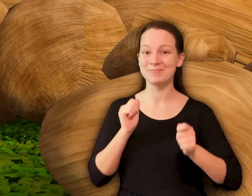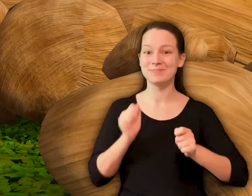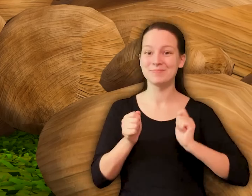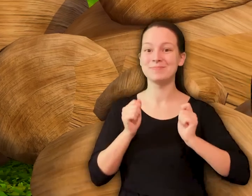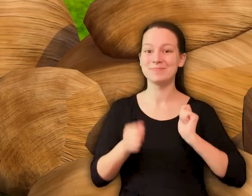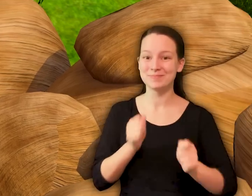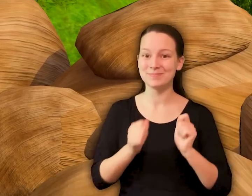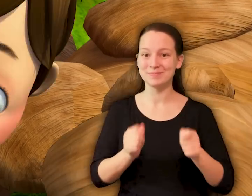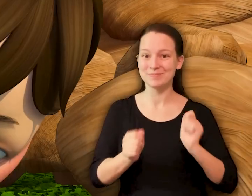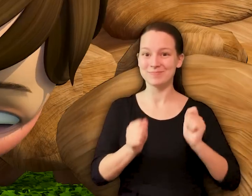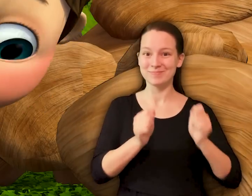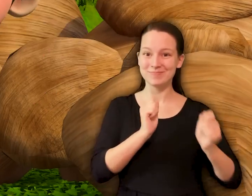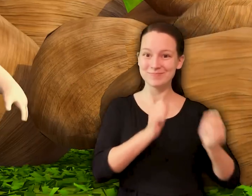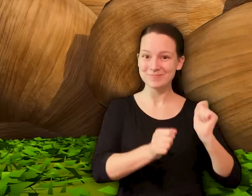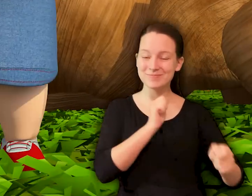spider